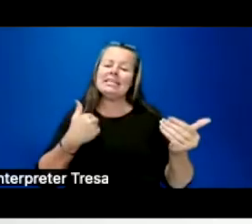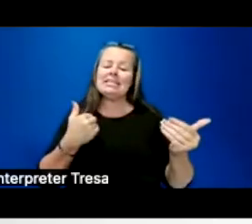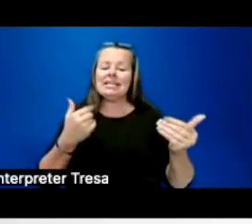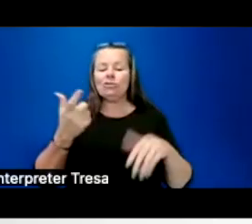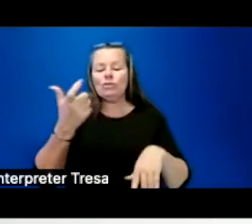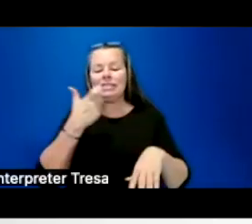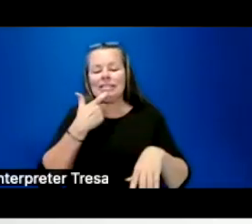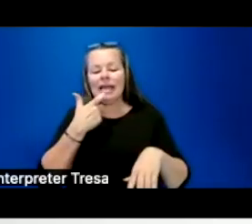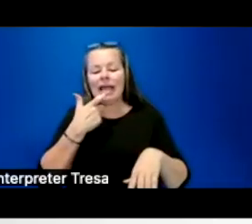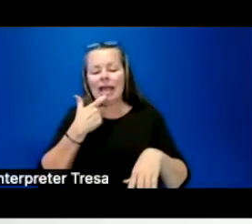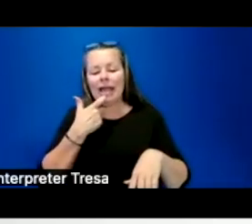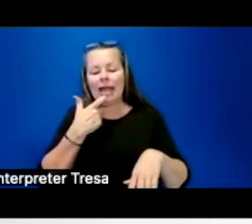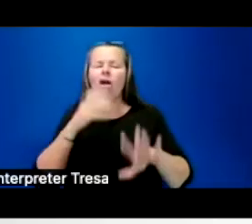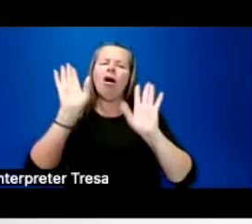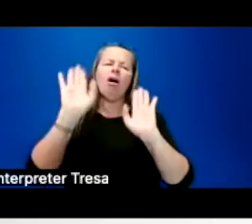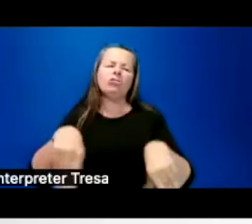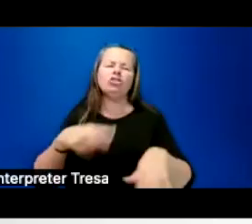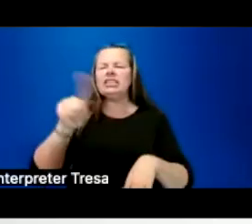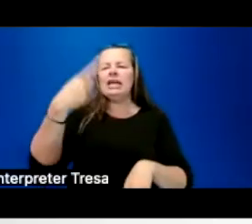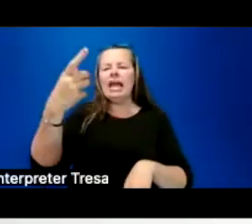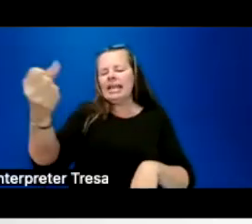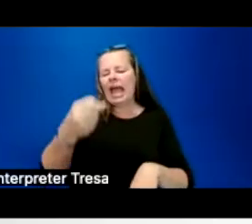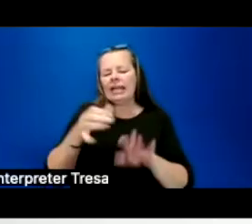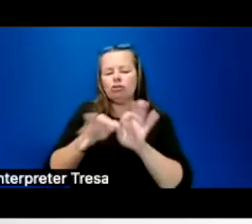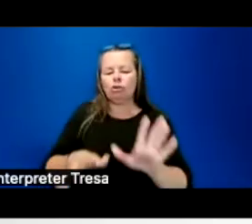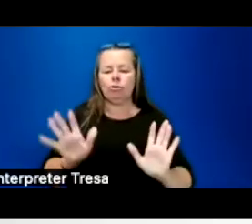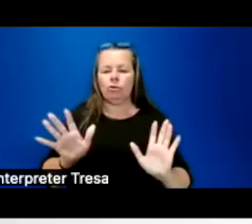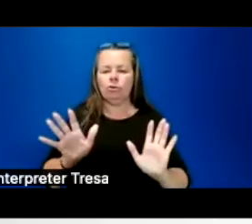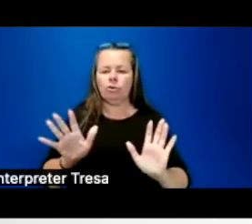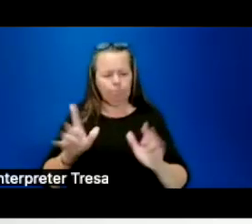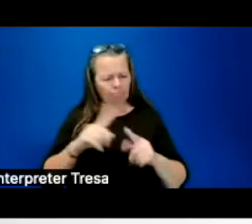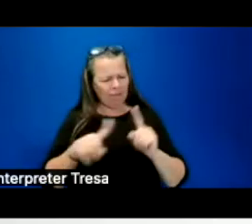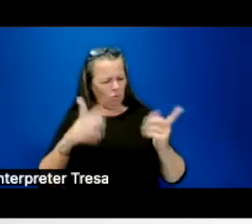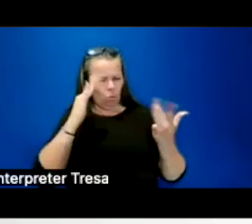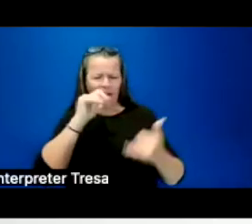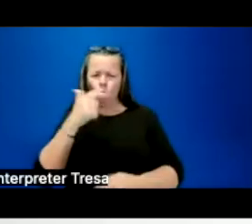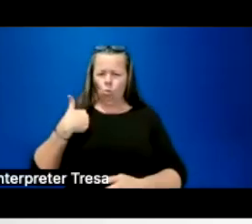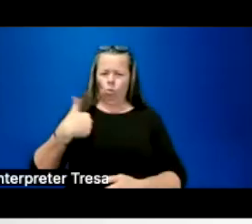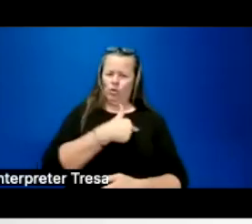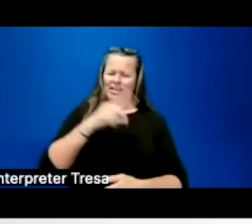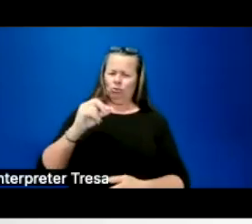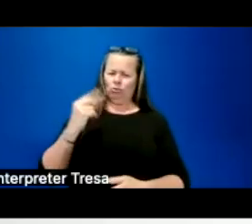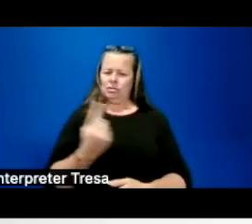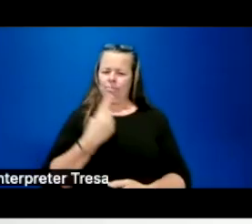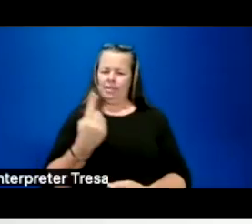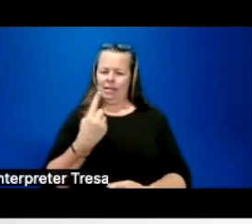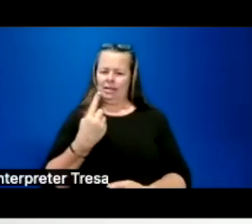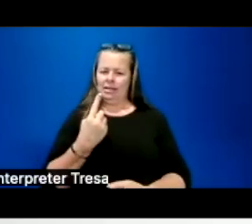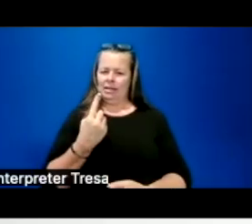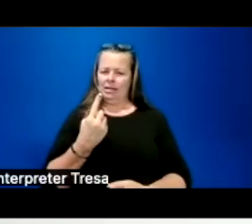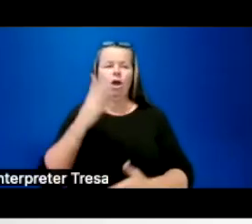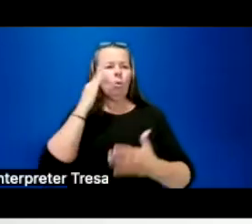this, you should get an interpreter. Yeah, okay, what about us? Did we do something for them? Did we do something to integrate them in